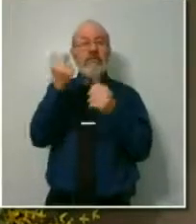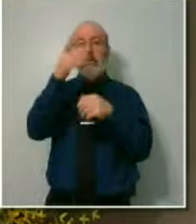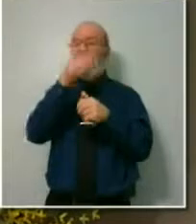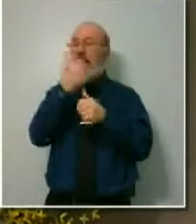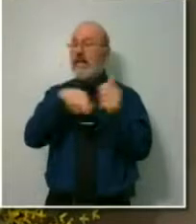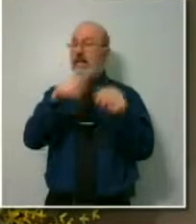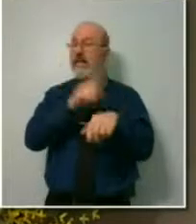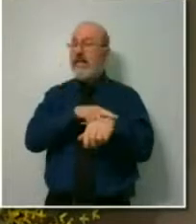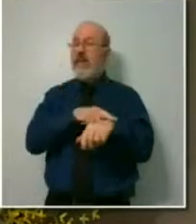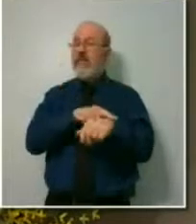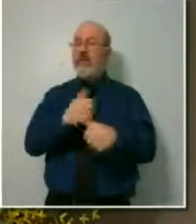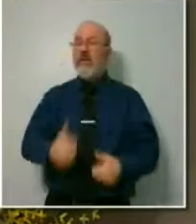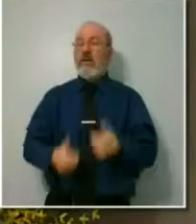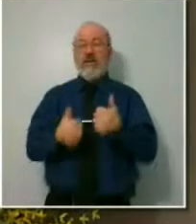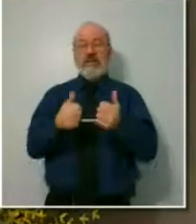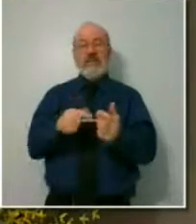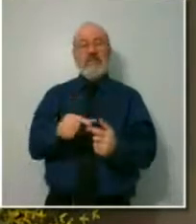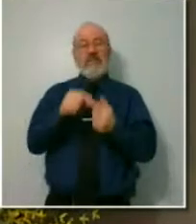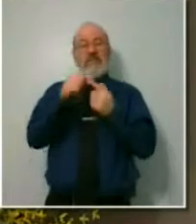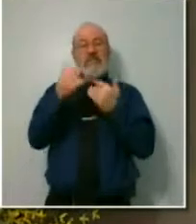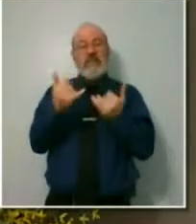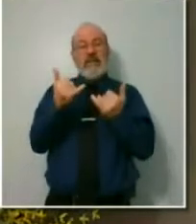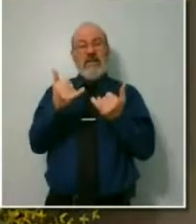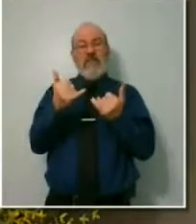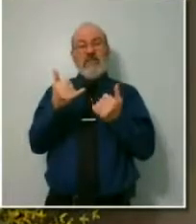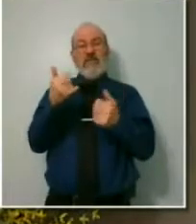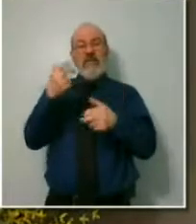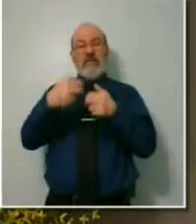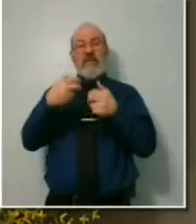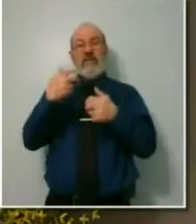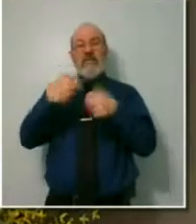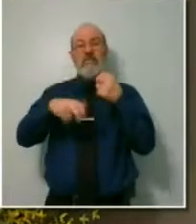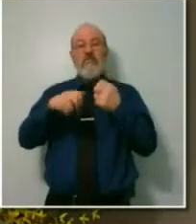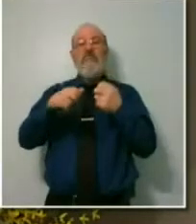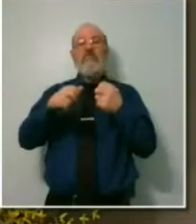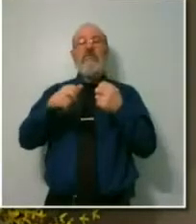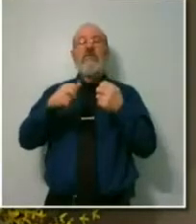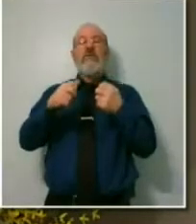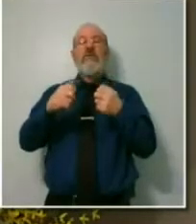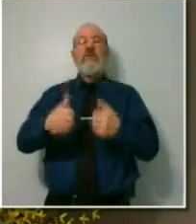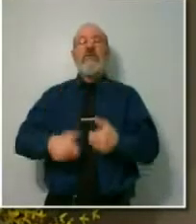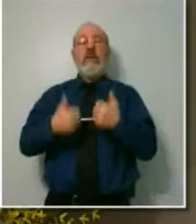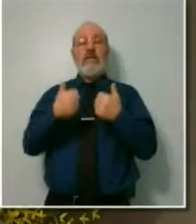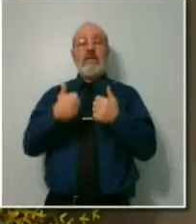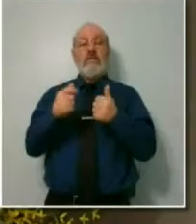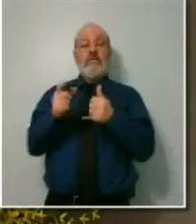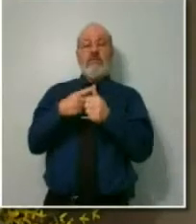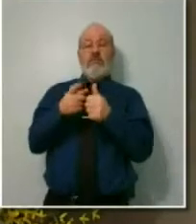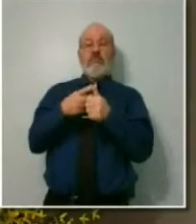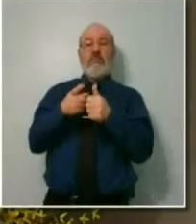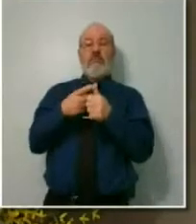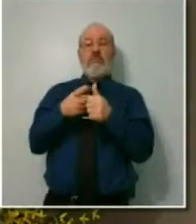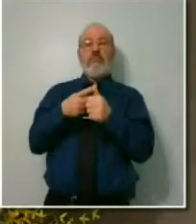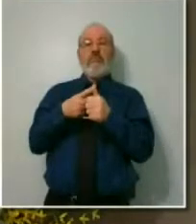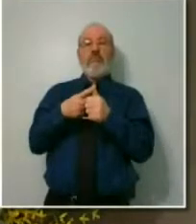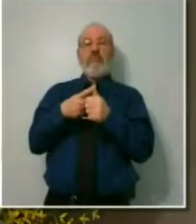crisis in our life. Number one, we are not in control.